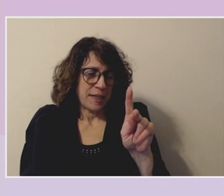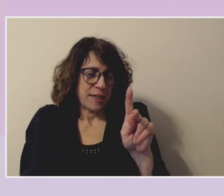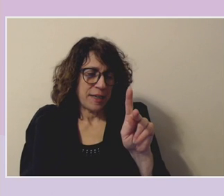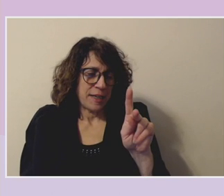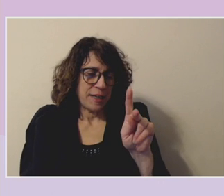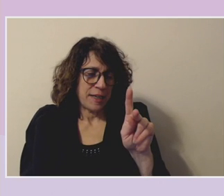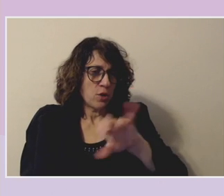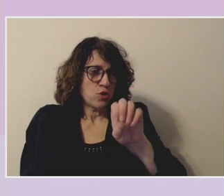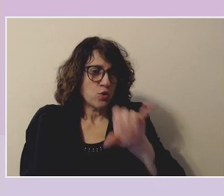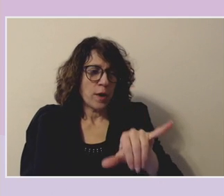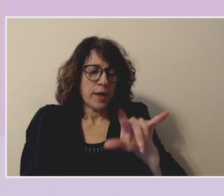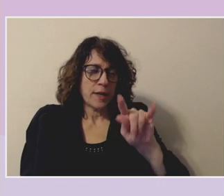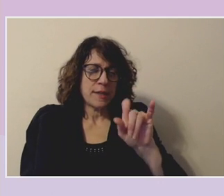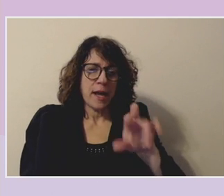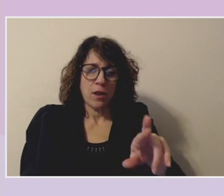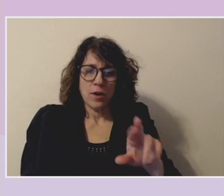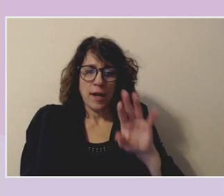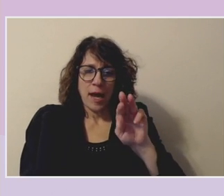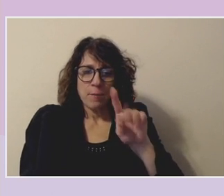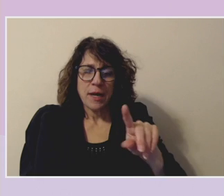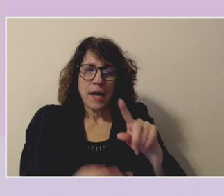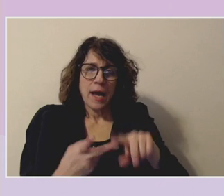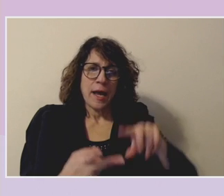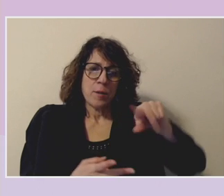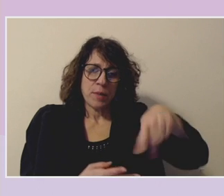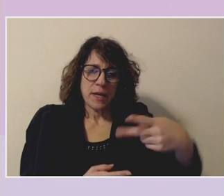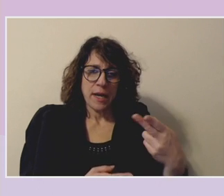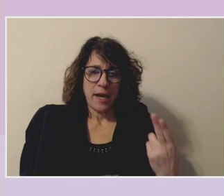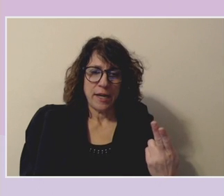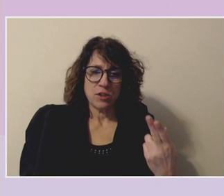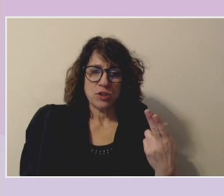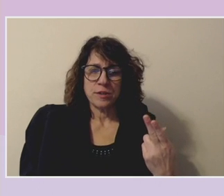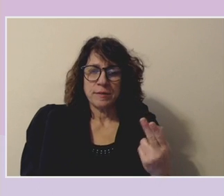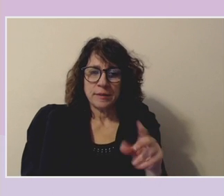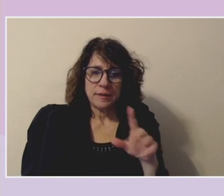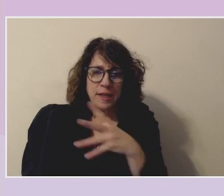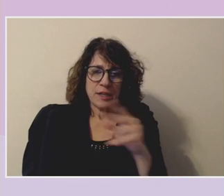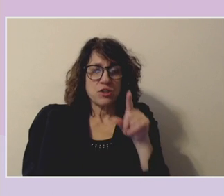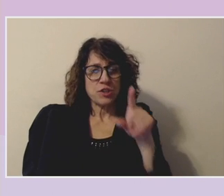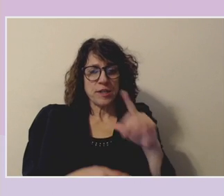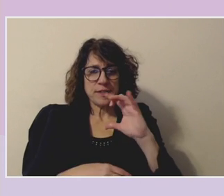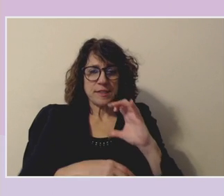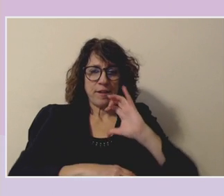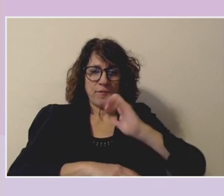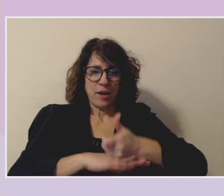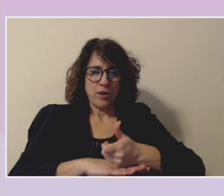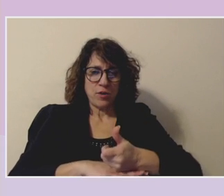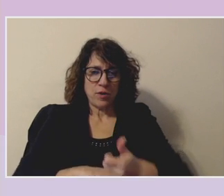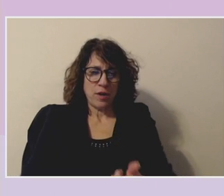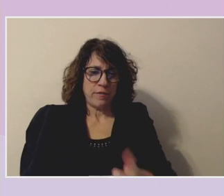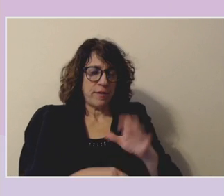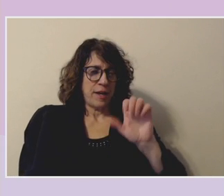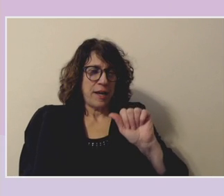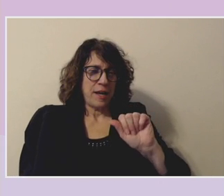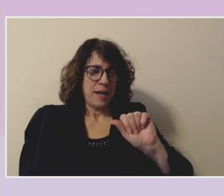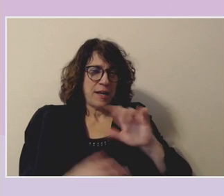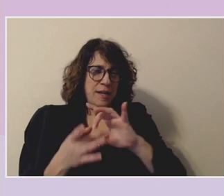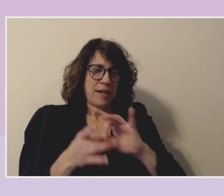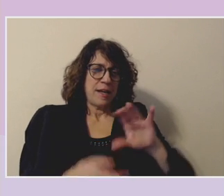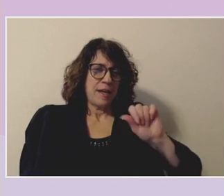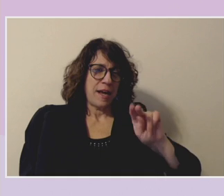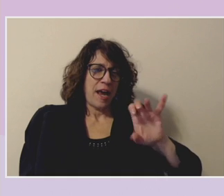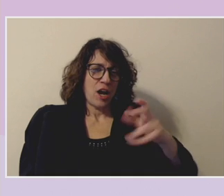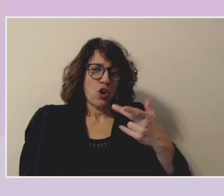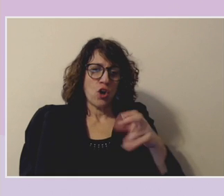MD, MPH, and she is the founder of Anka Consulting LLC, a healthcare consulting